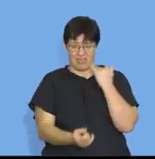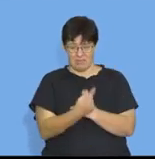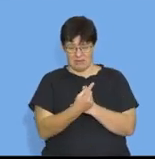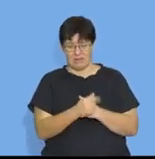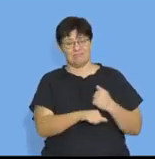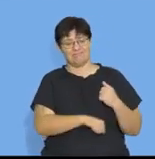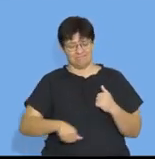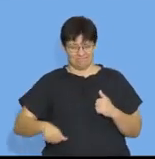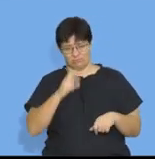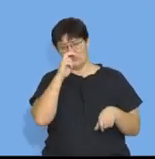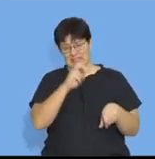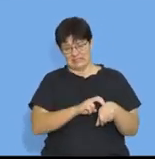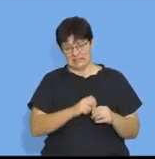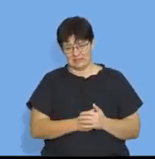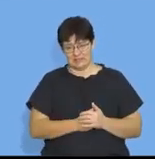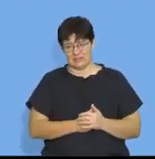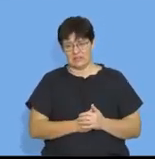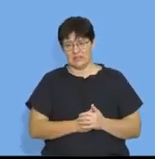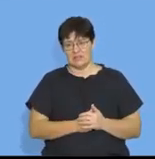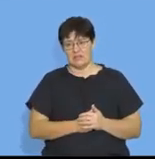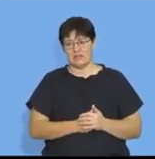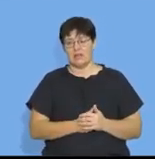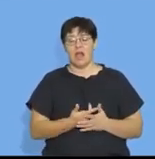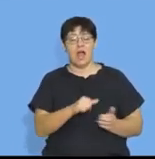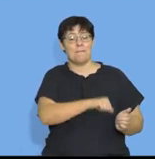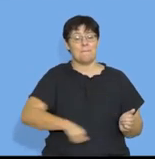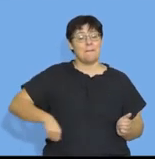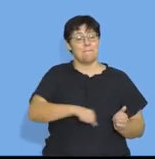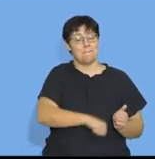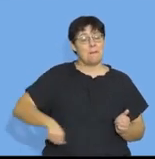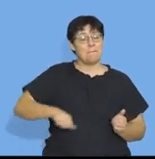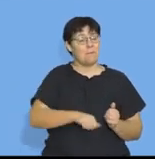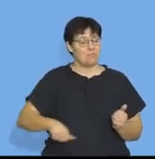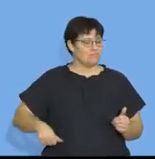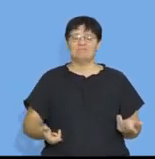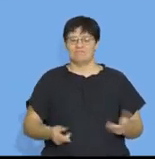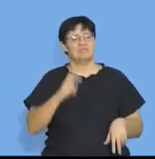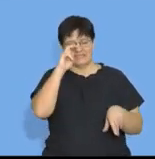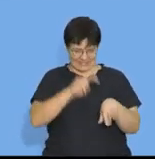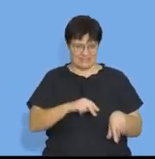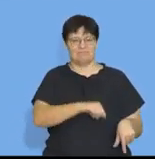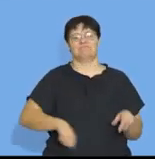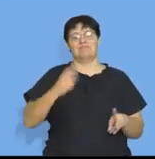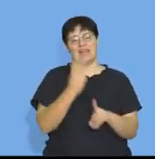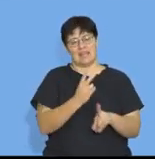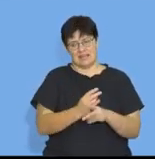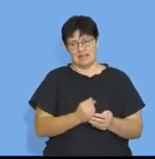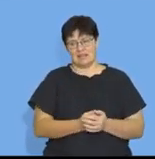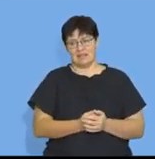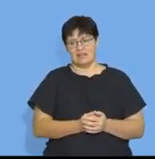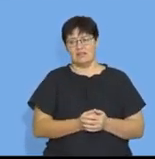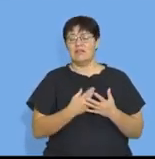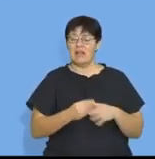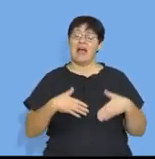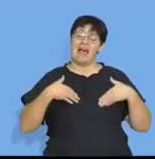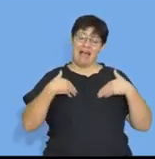a C-section might be necessary. A female that has had repeated C-sections would have to have a C-section. There could be general